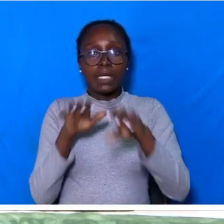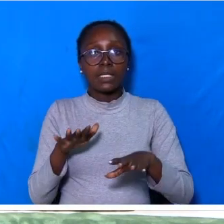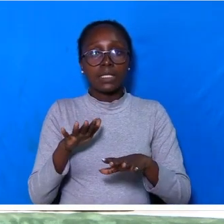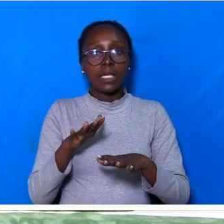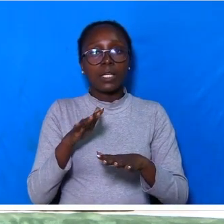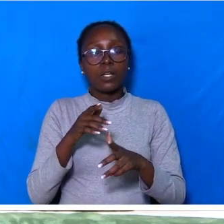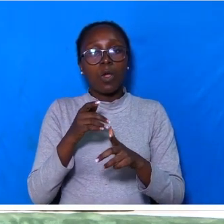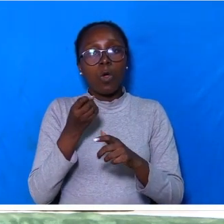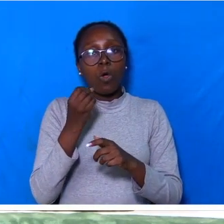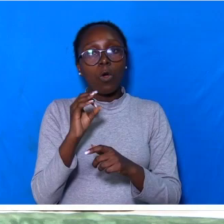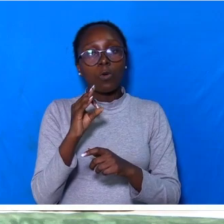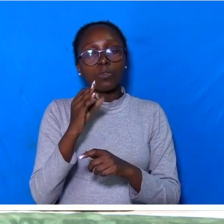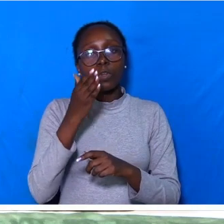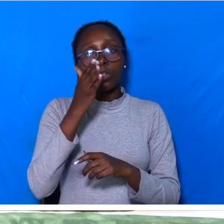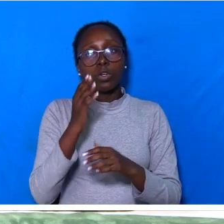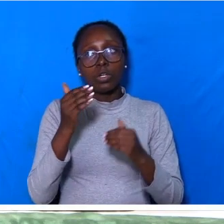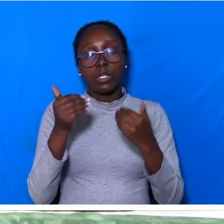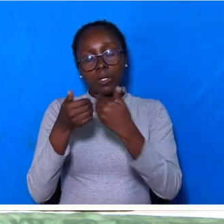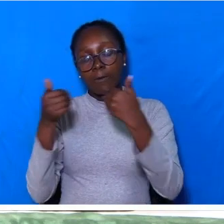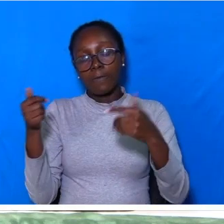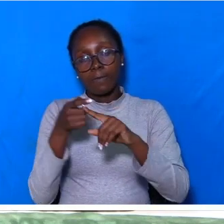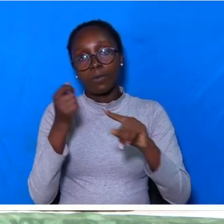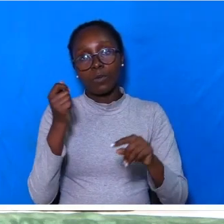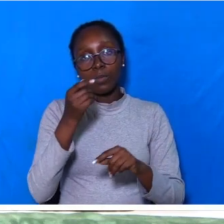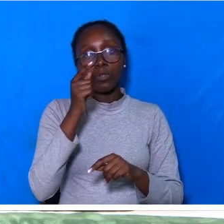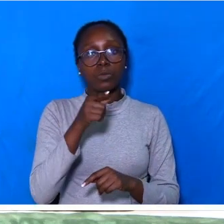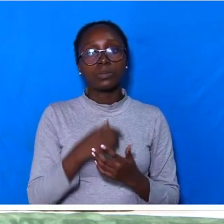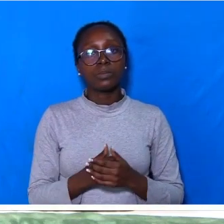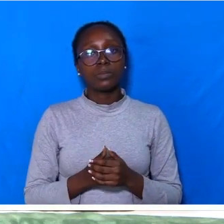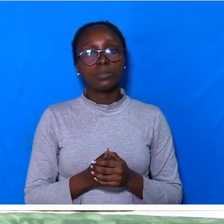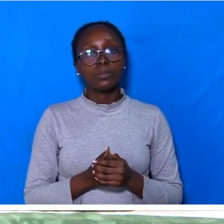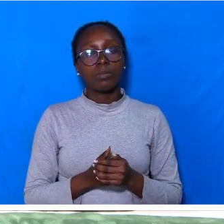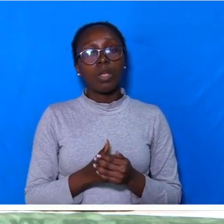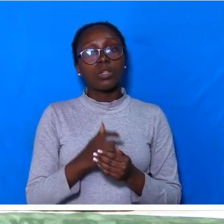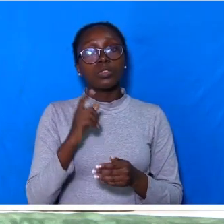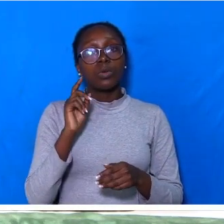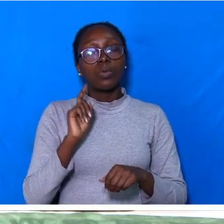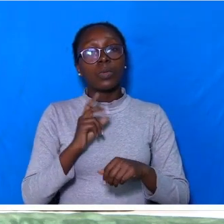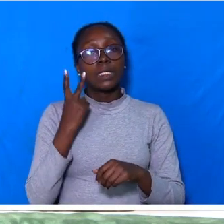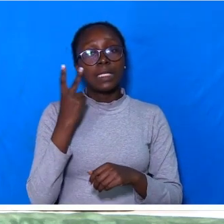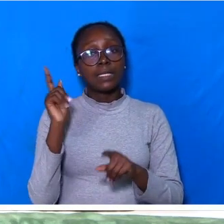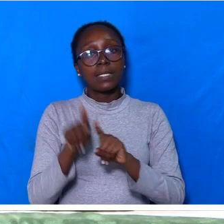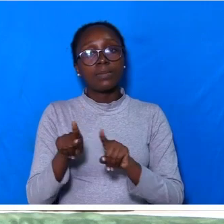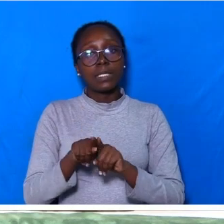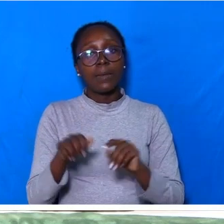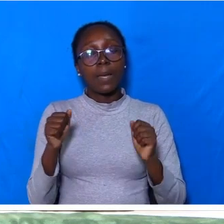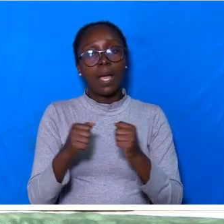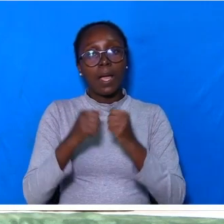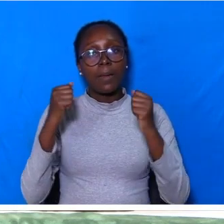favor in the eyes of God because the Lord had rejected him. He